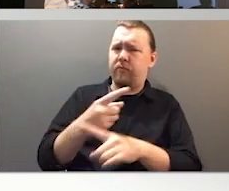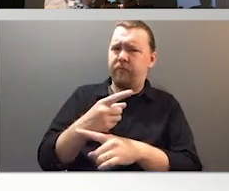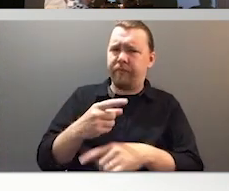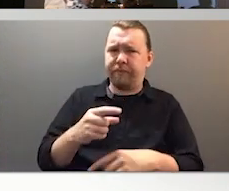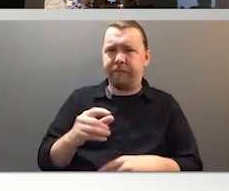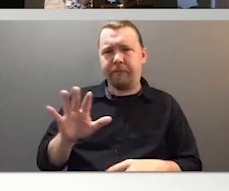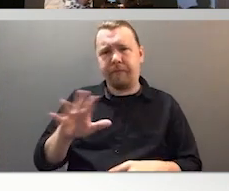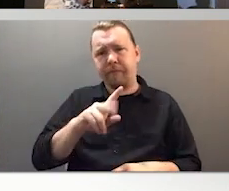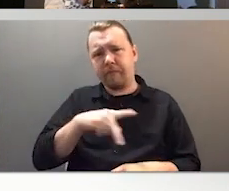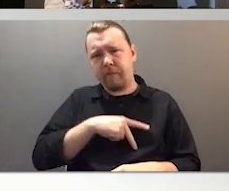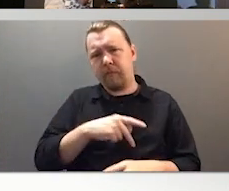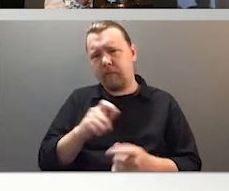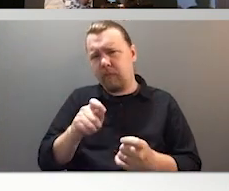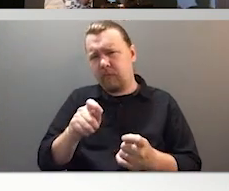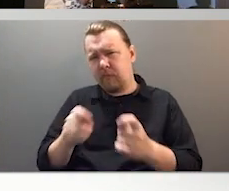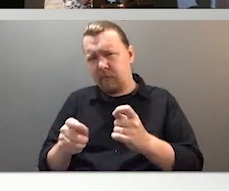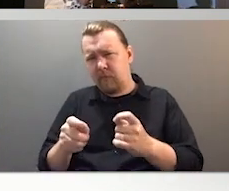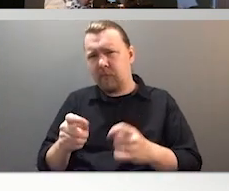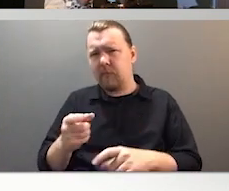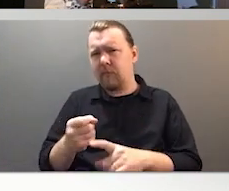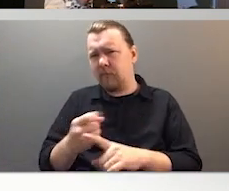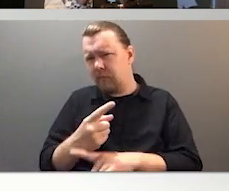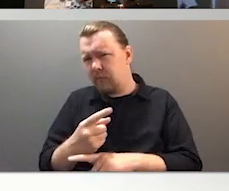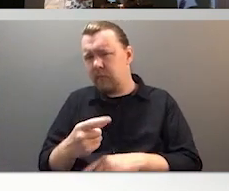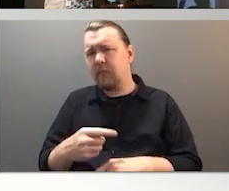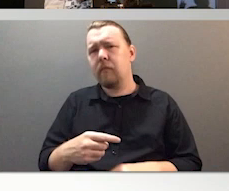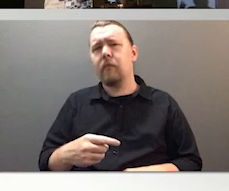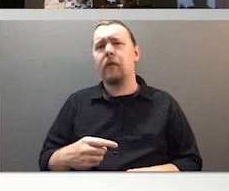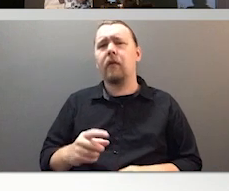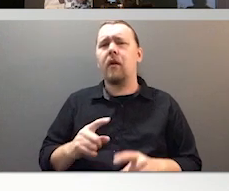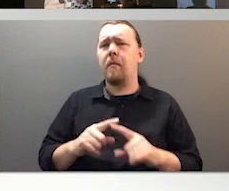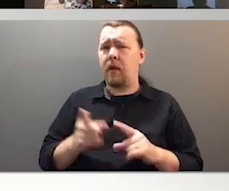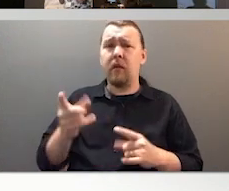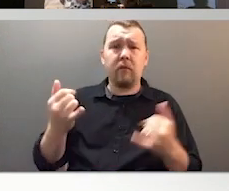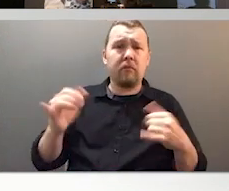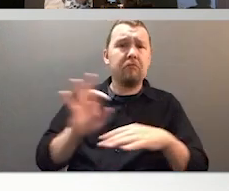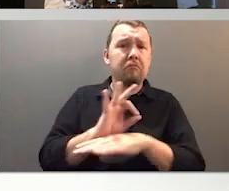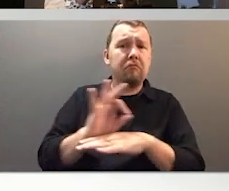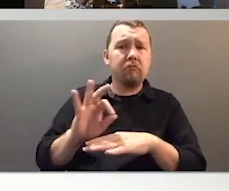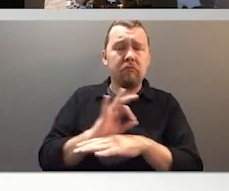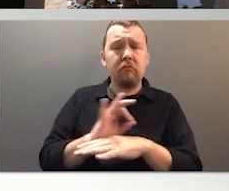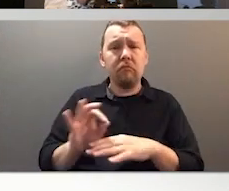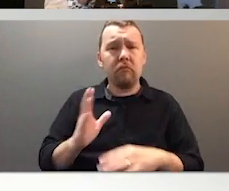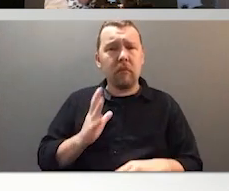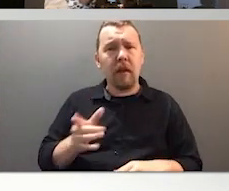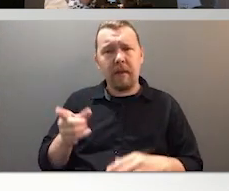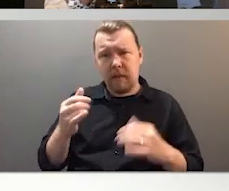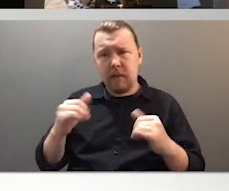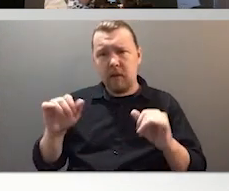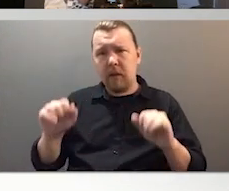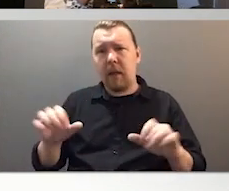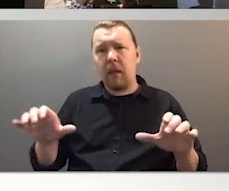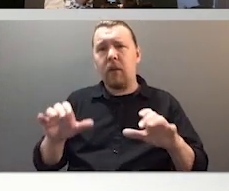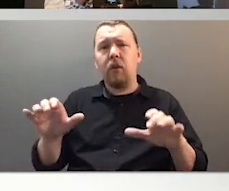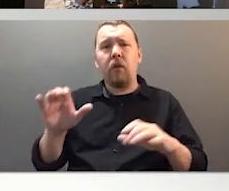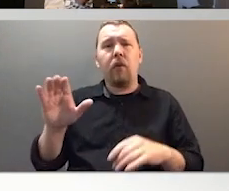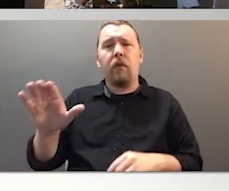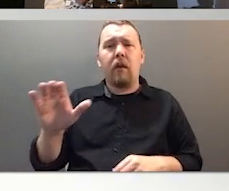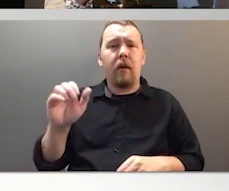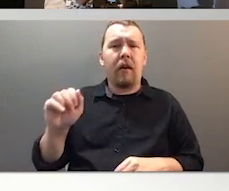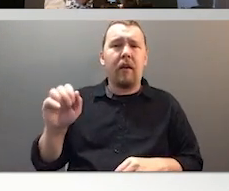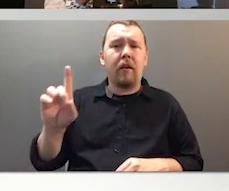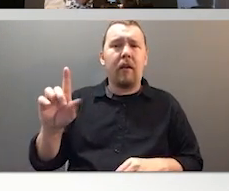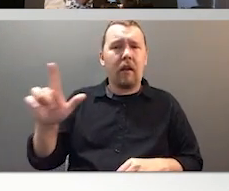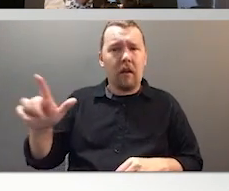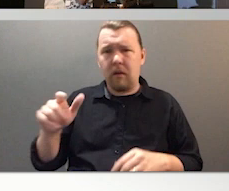changes a little bit. Things just seem off-putting, but they're still functioning. They're still able to do their ADLs, they're still able to